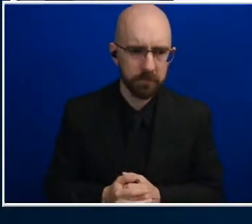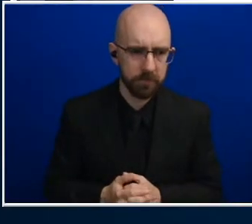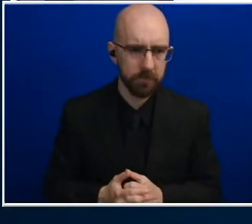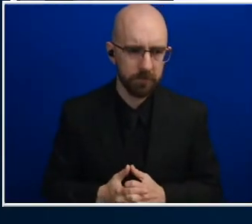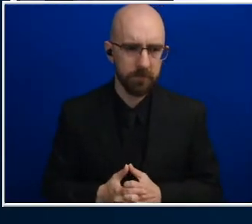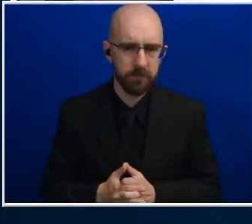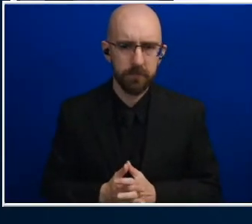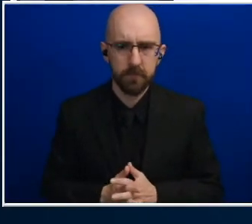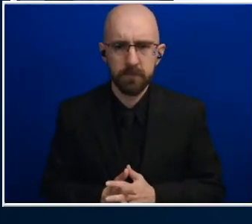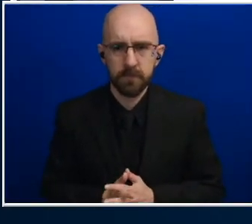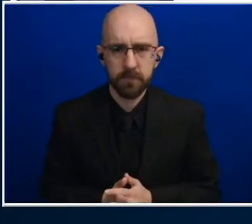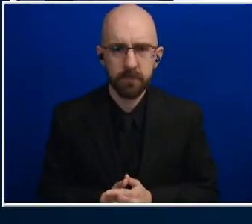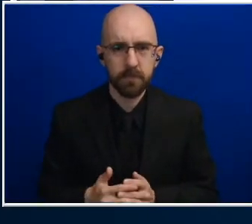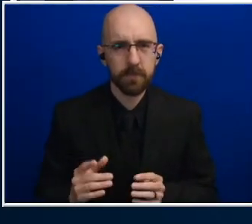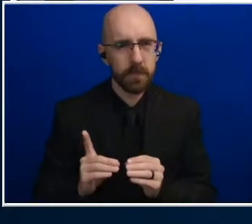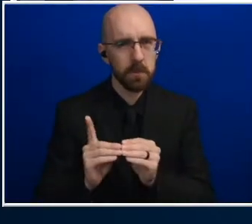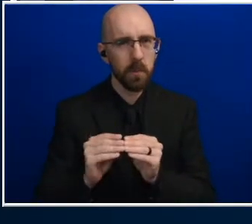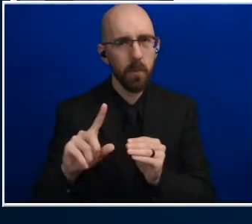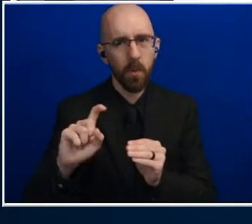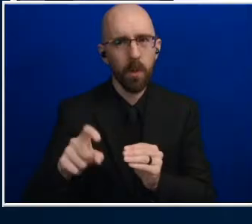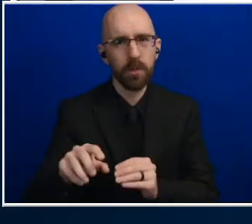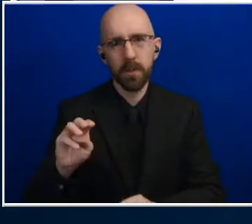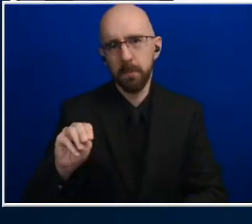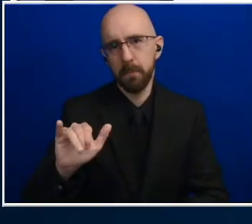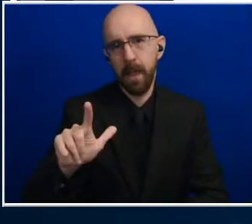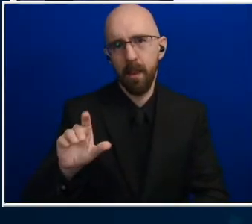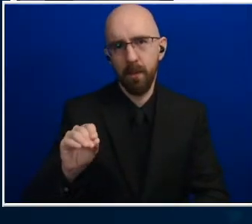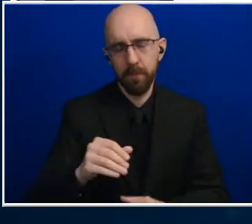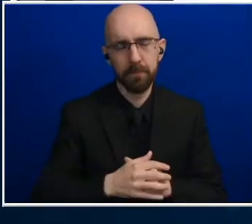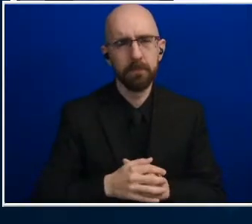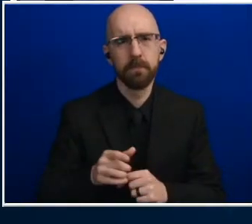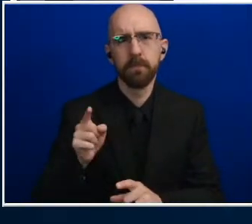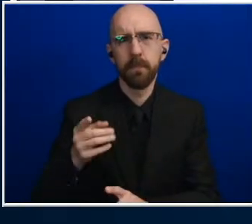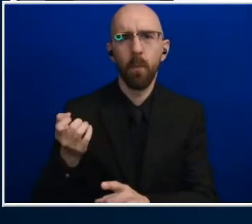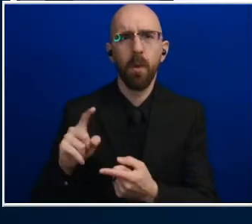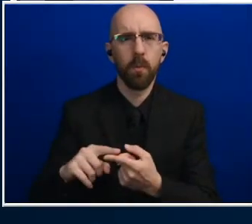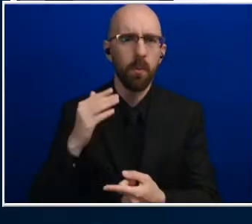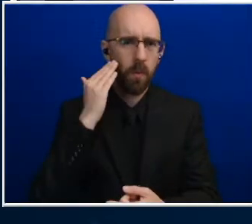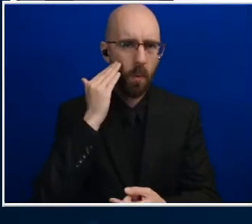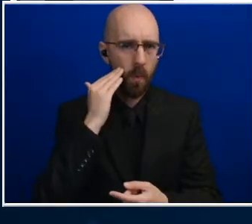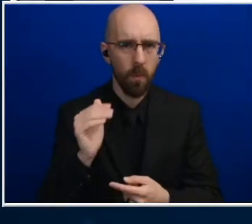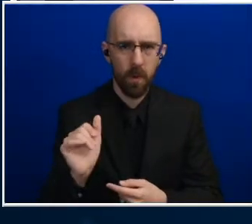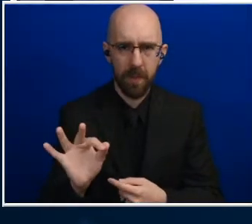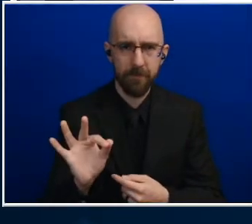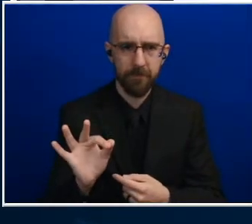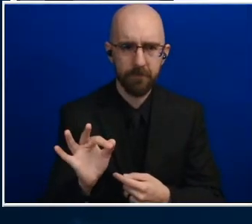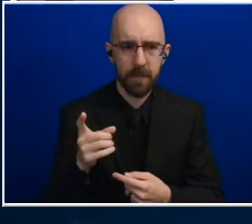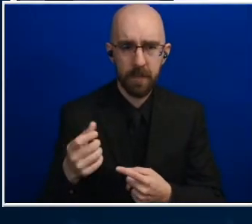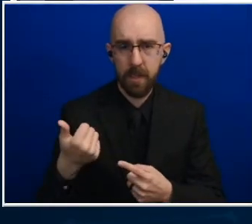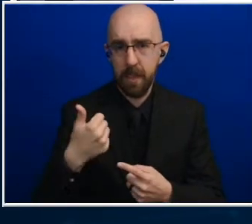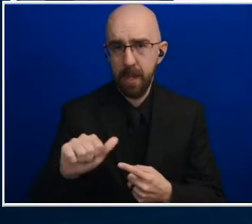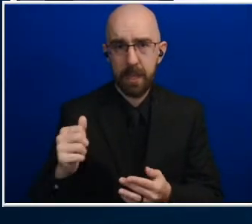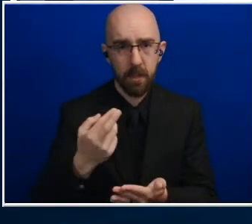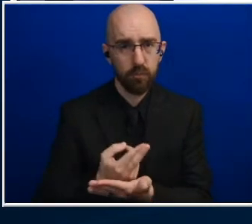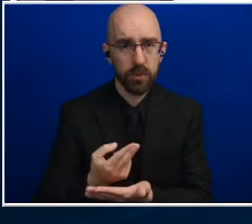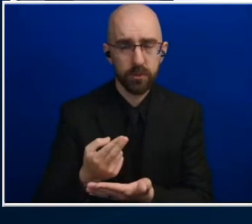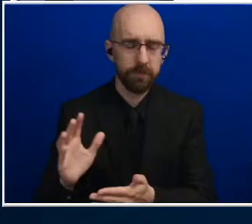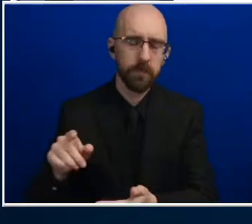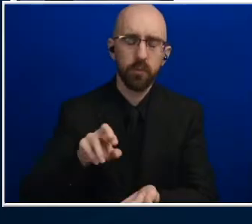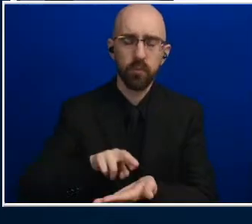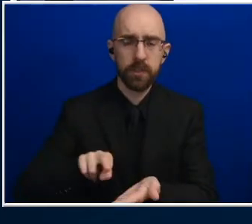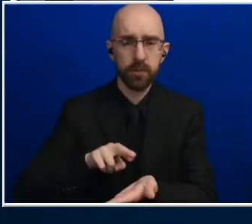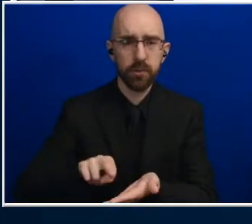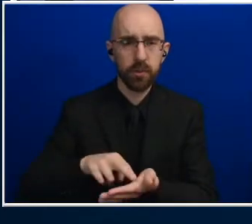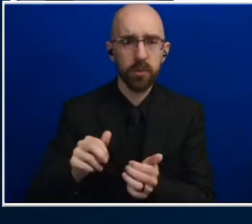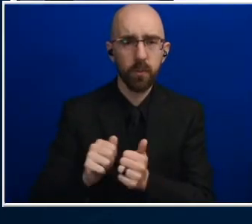We have one more question from Milo. Milo wants to know if there is any research on treating measles with home